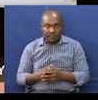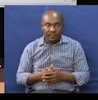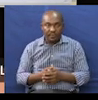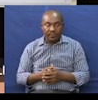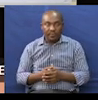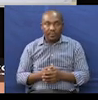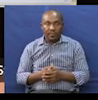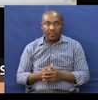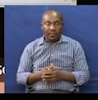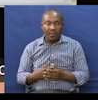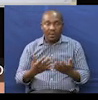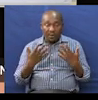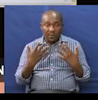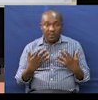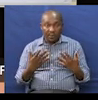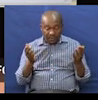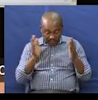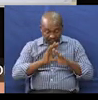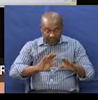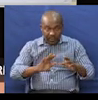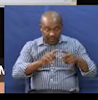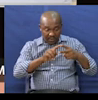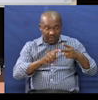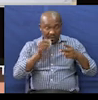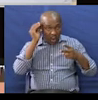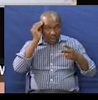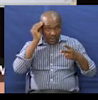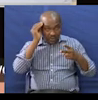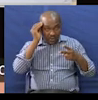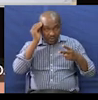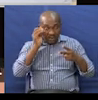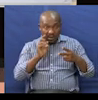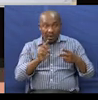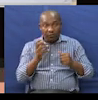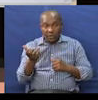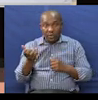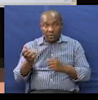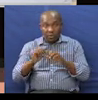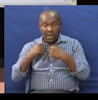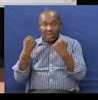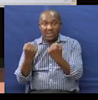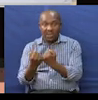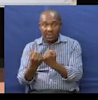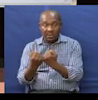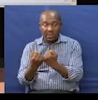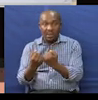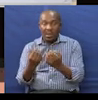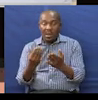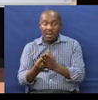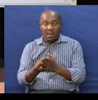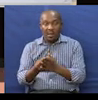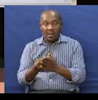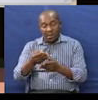Having discussed the two main concepts of social organization as well as